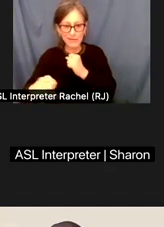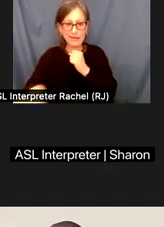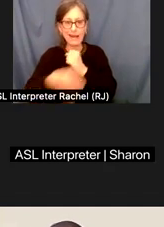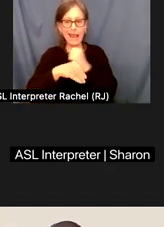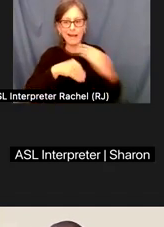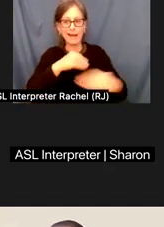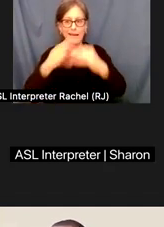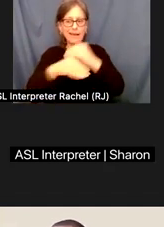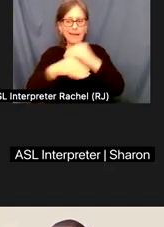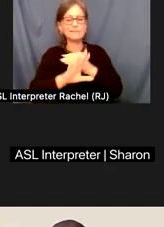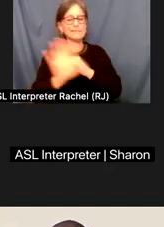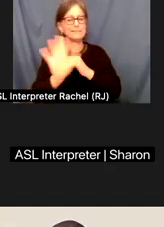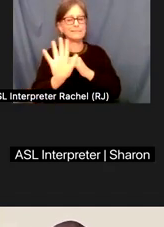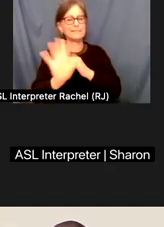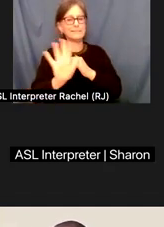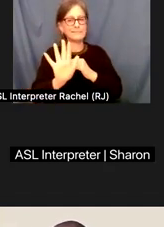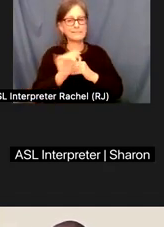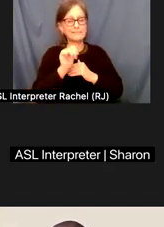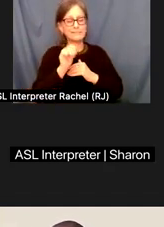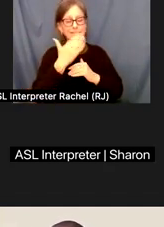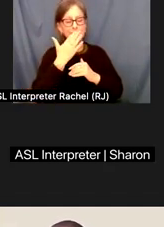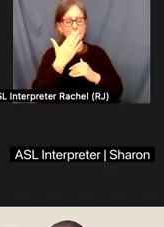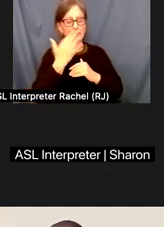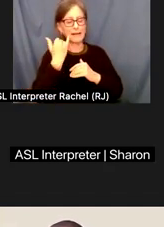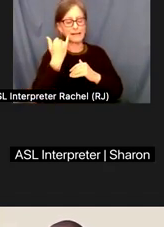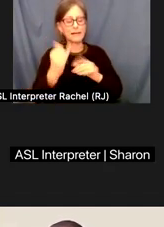do that. So really being